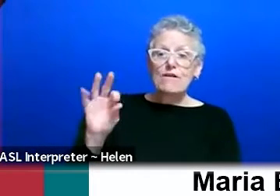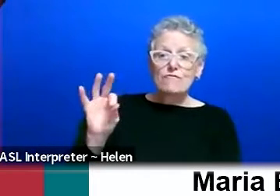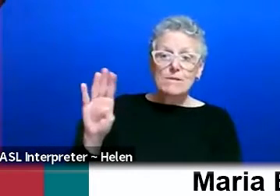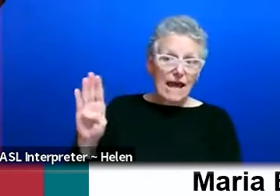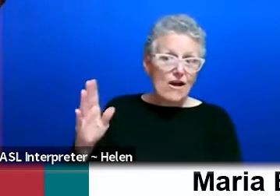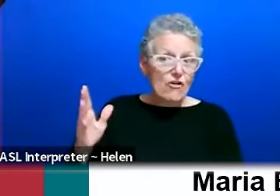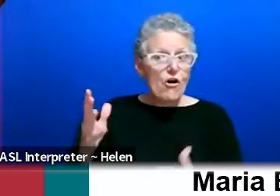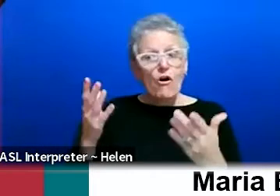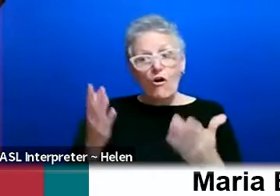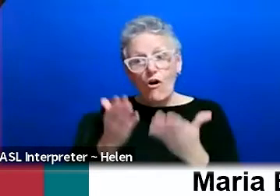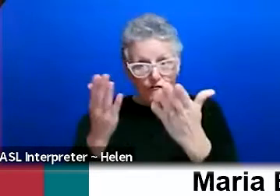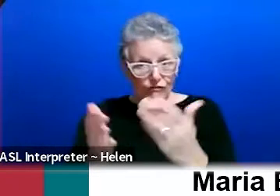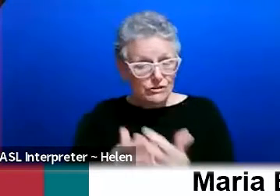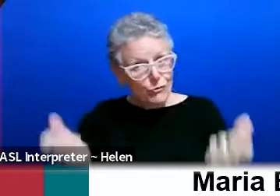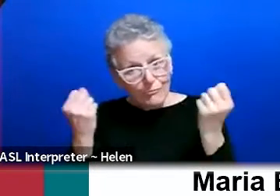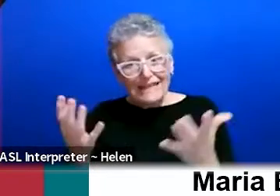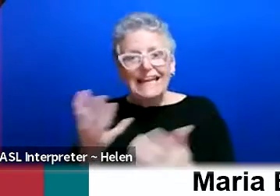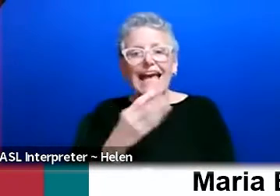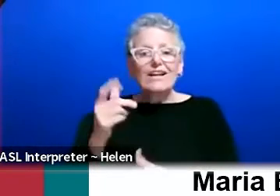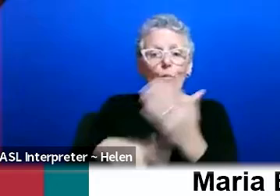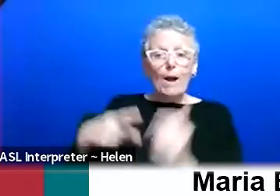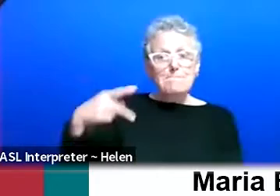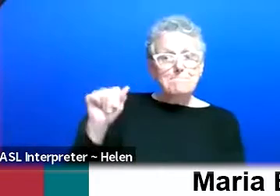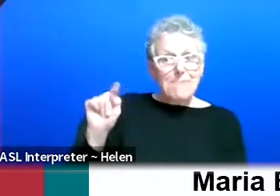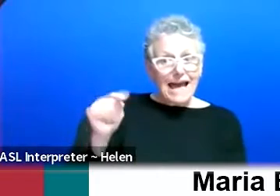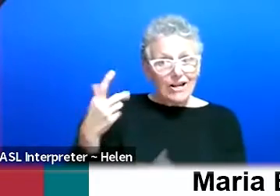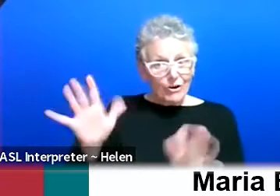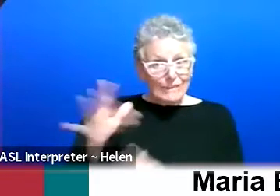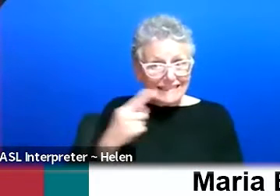offers. And to kind of what Pat said,